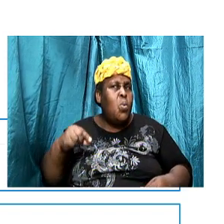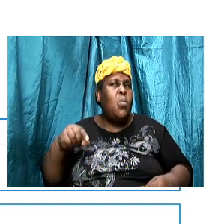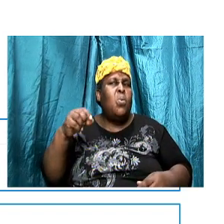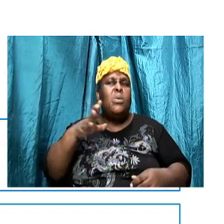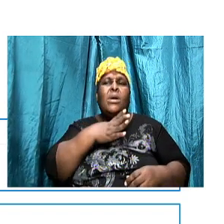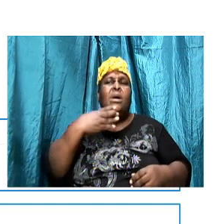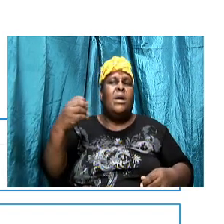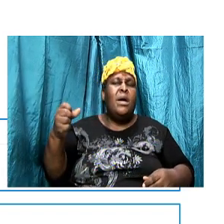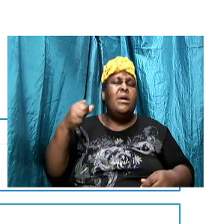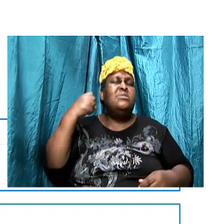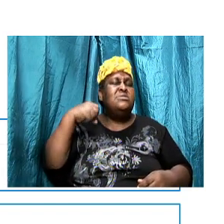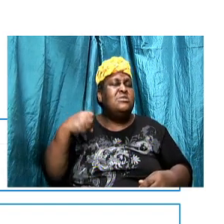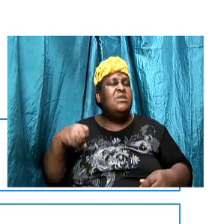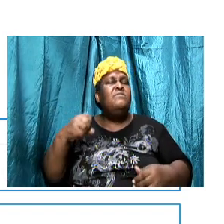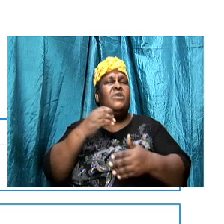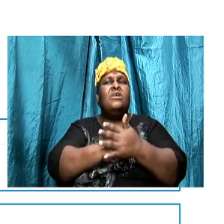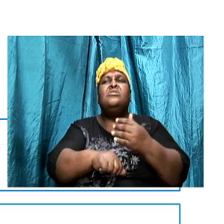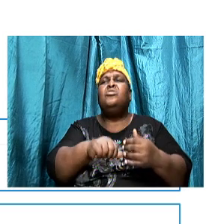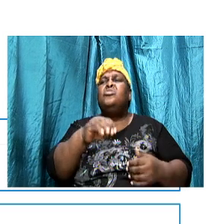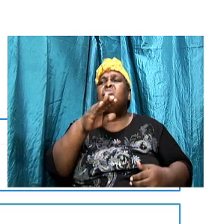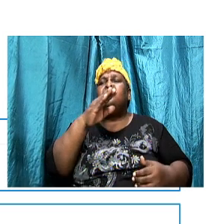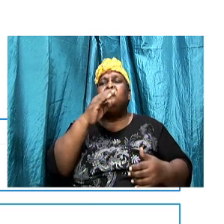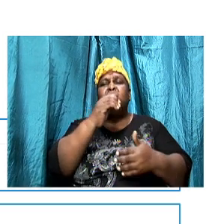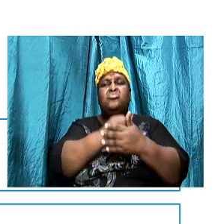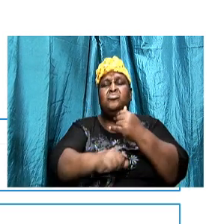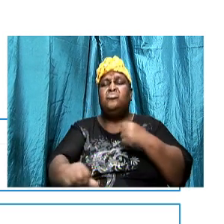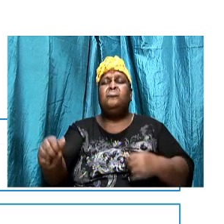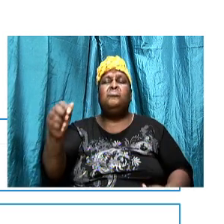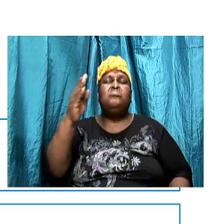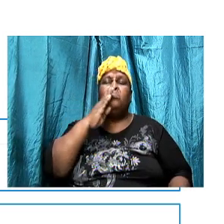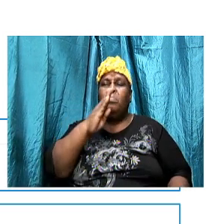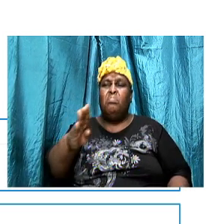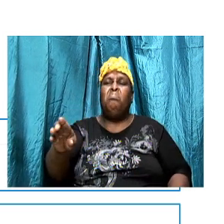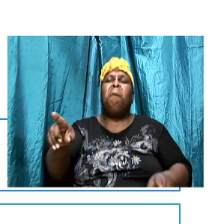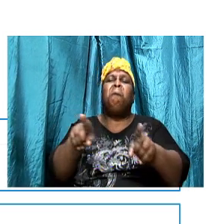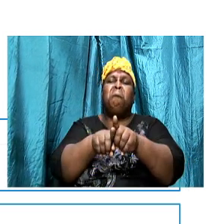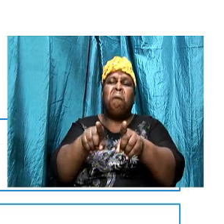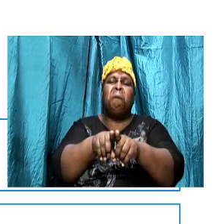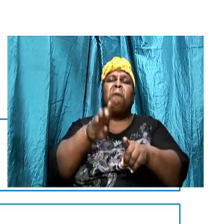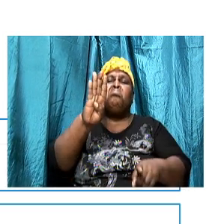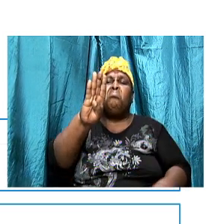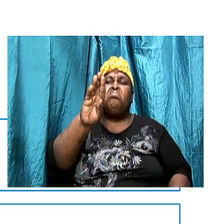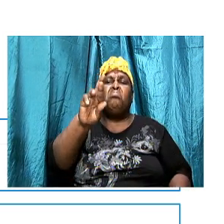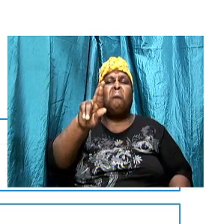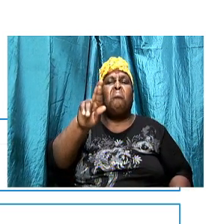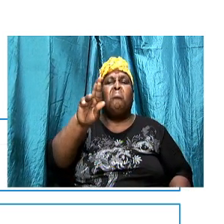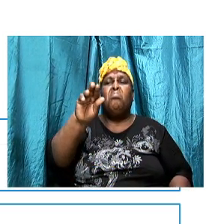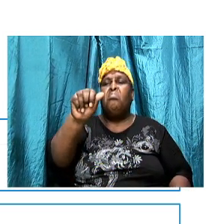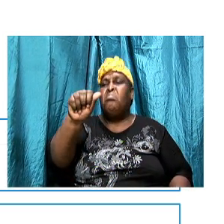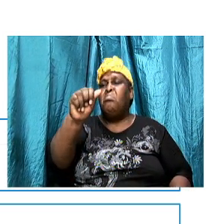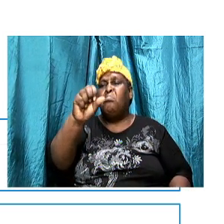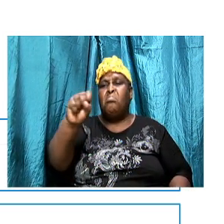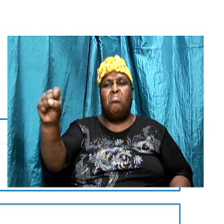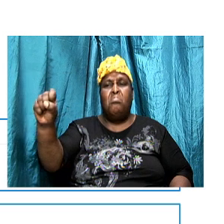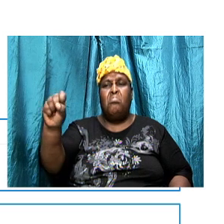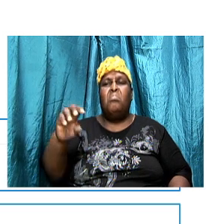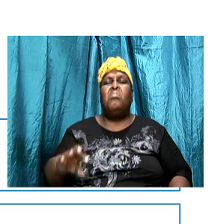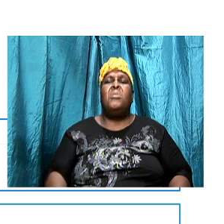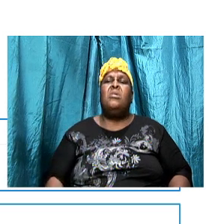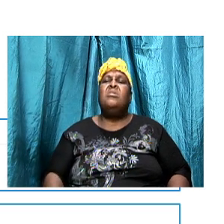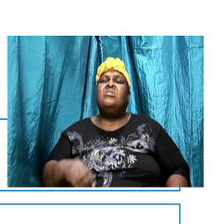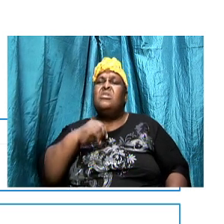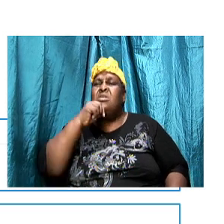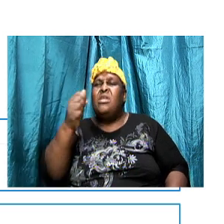will be like bronze, that will not perish when it is tried by fire. But then there's also those that will be